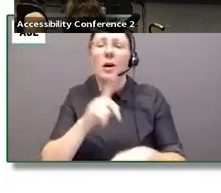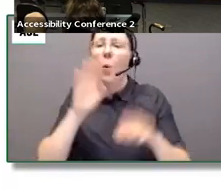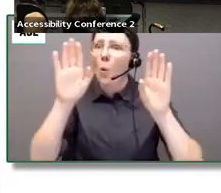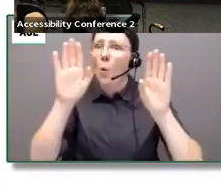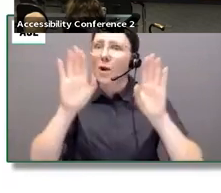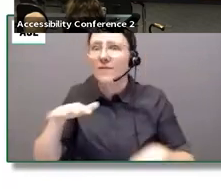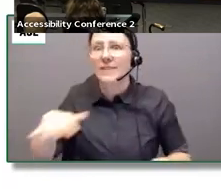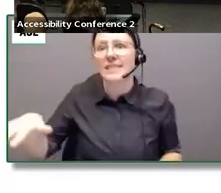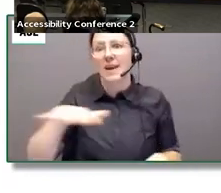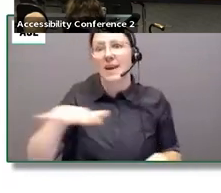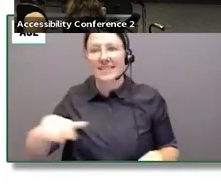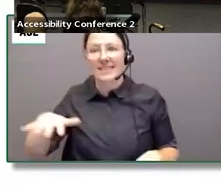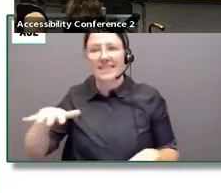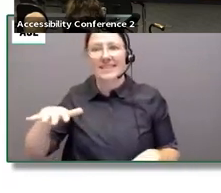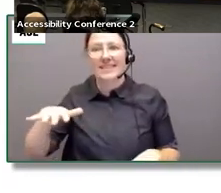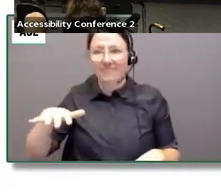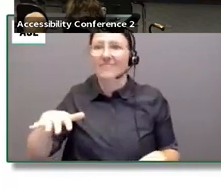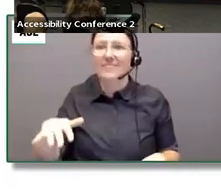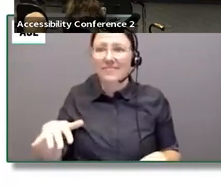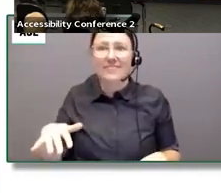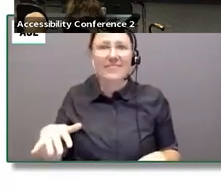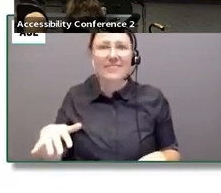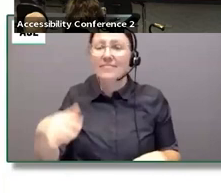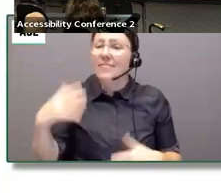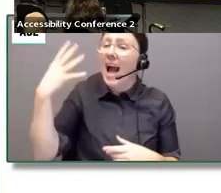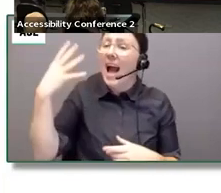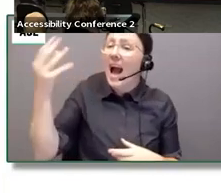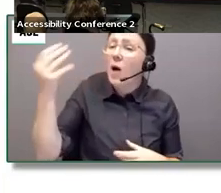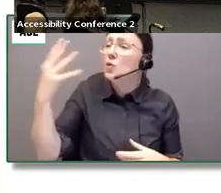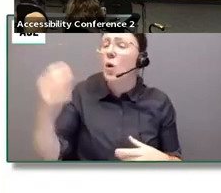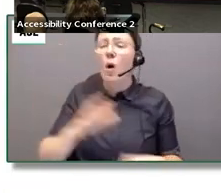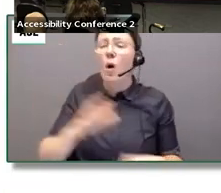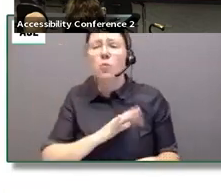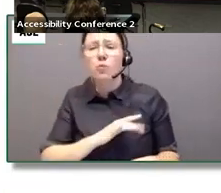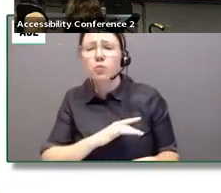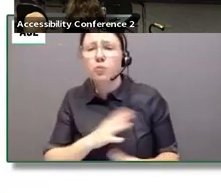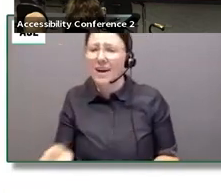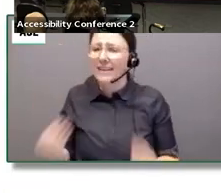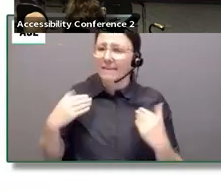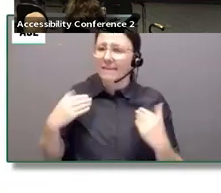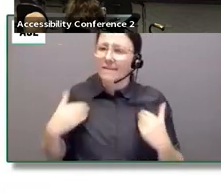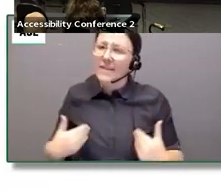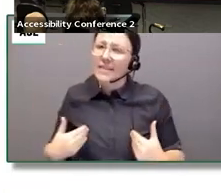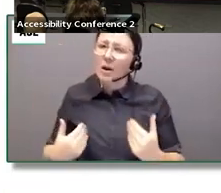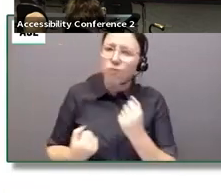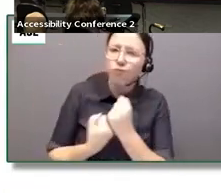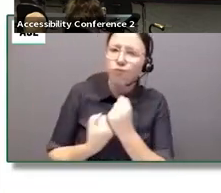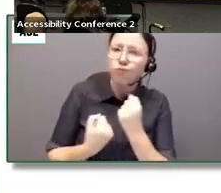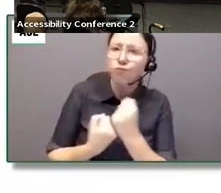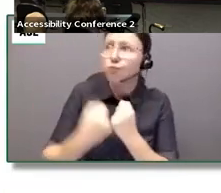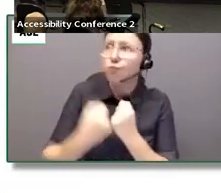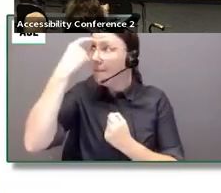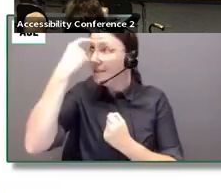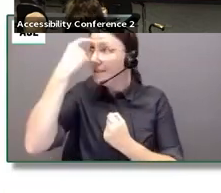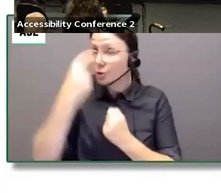outdoors are places that can support us physically and mentally. They can give us a sense of